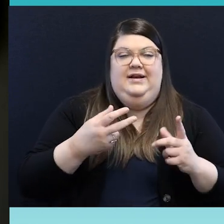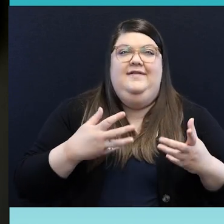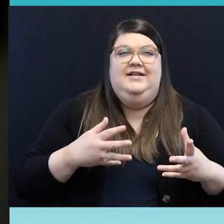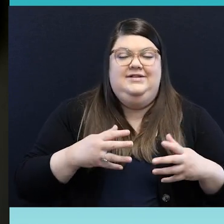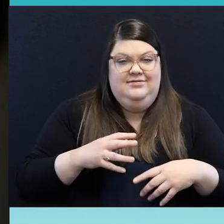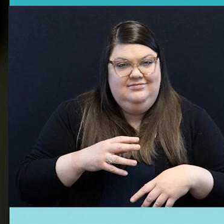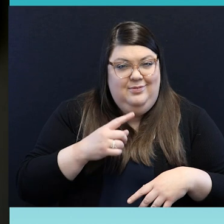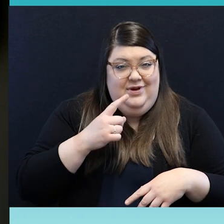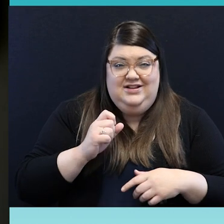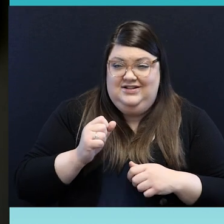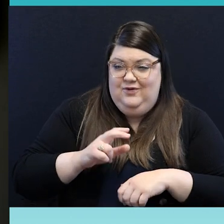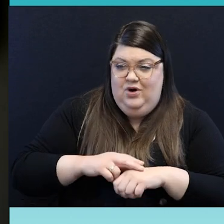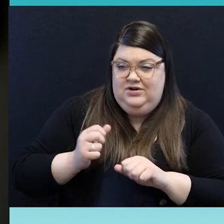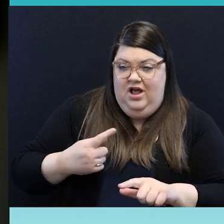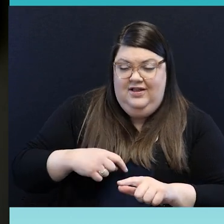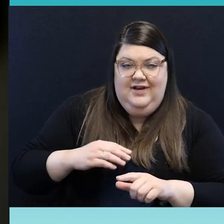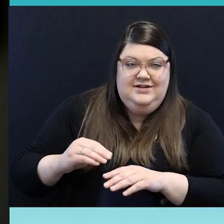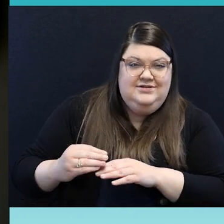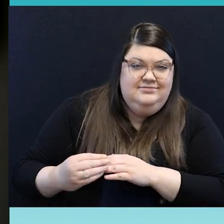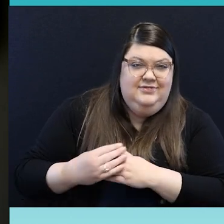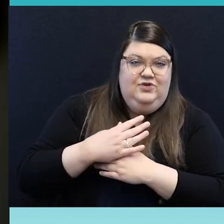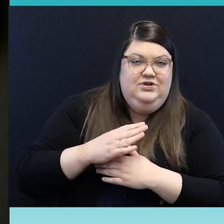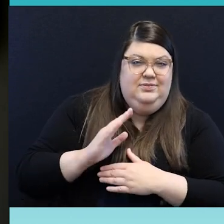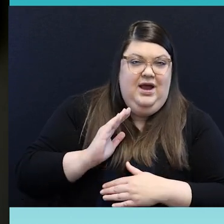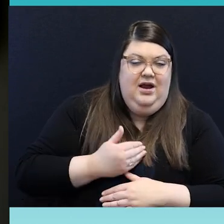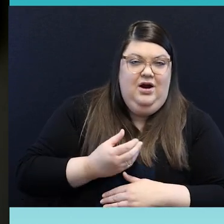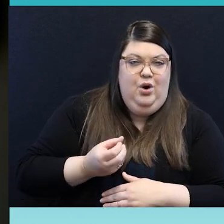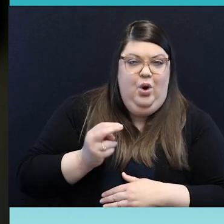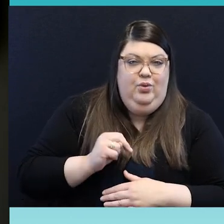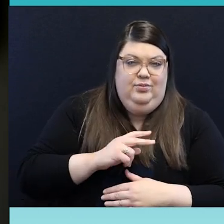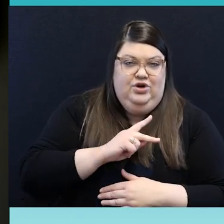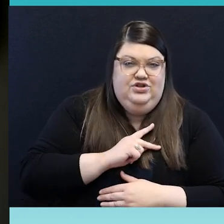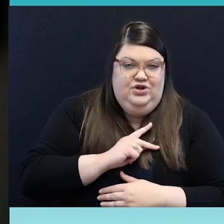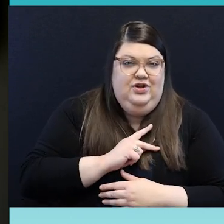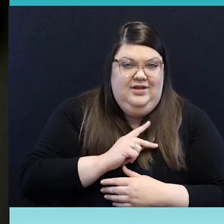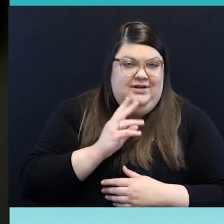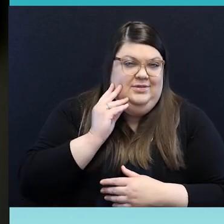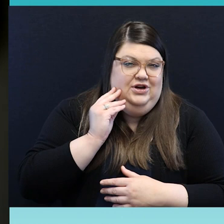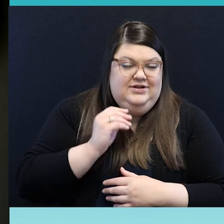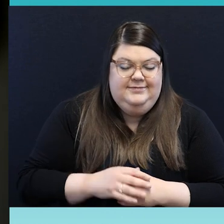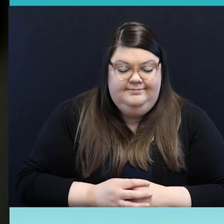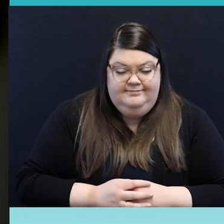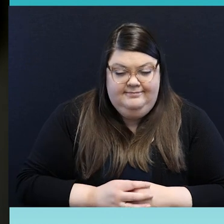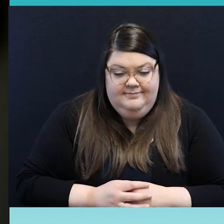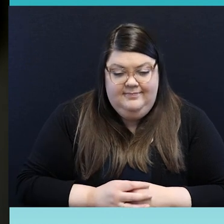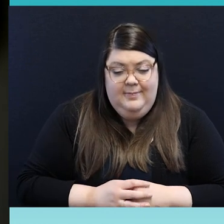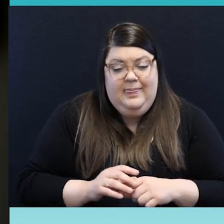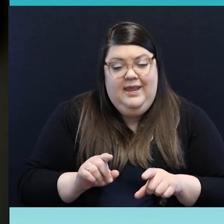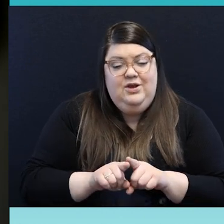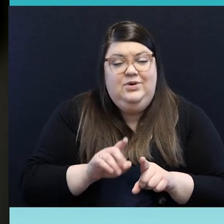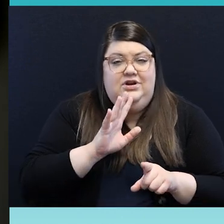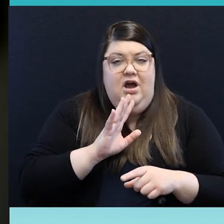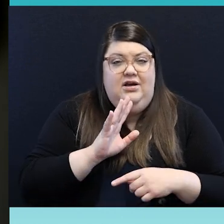because of course, we all are shaped by our own personal experiences. You know, as we talk later about